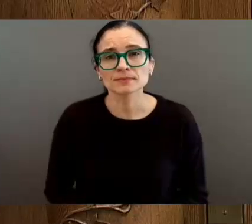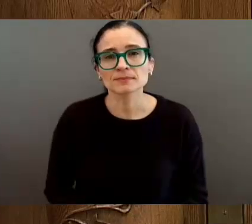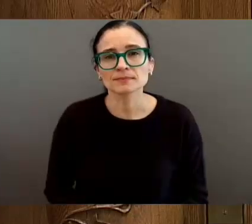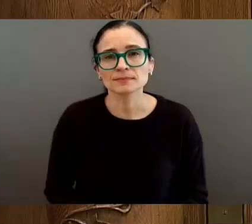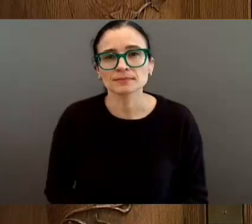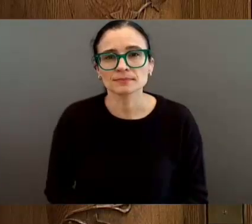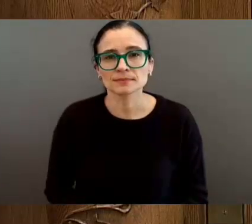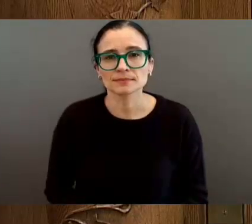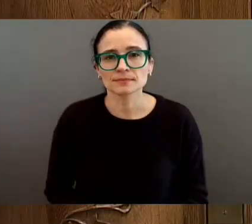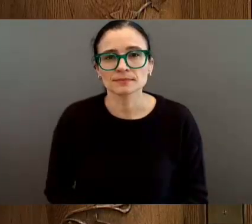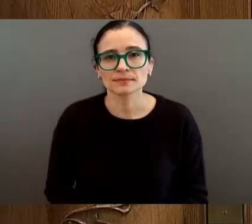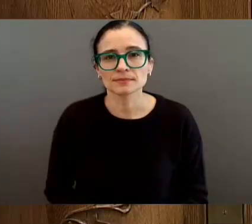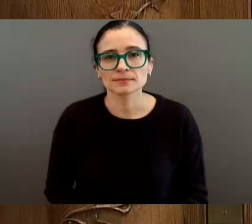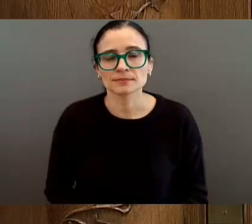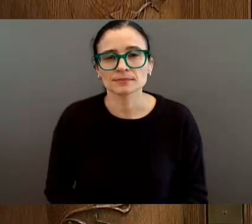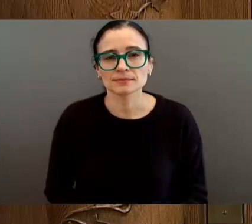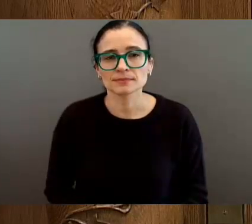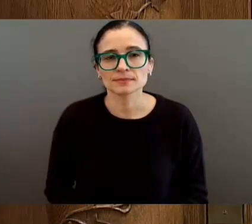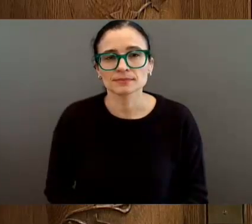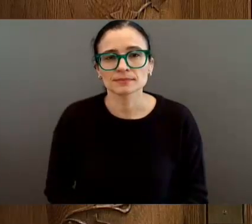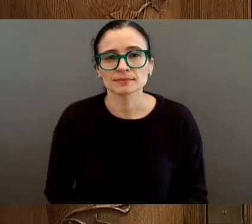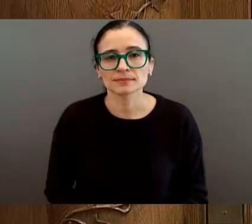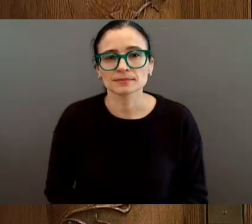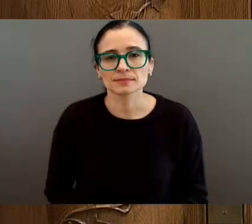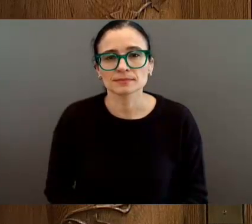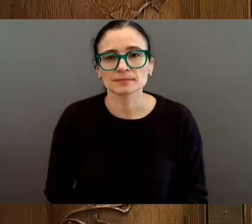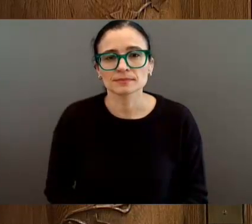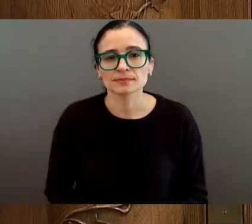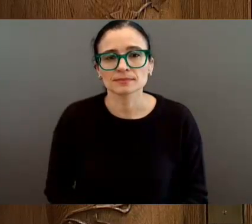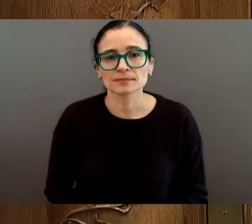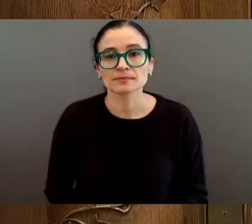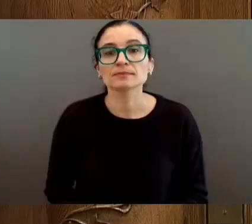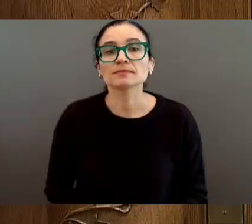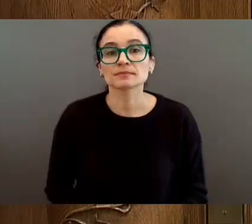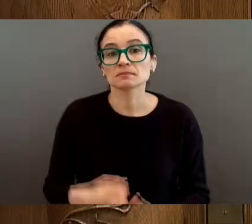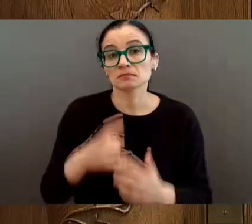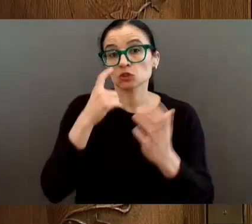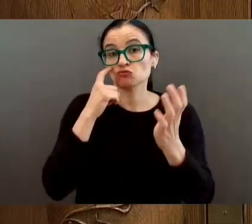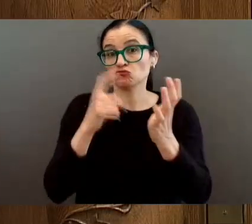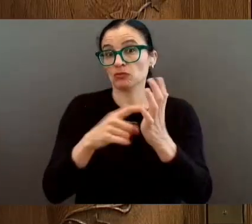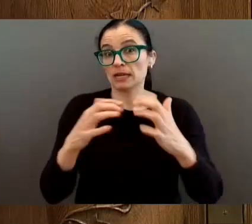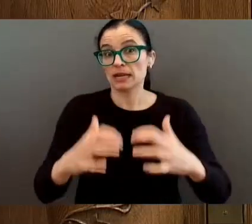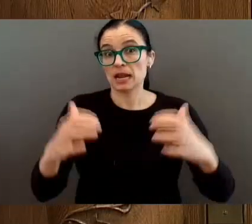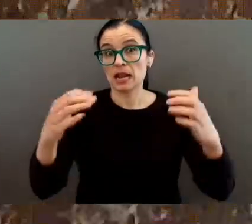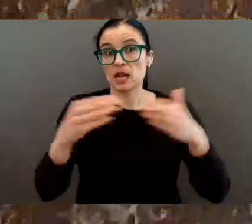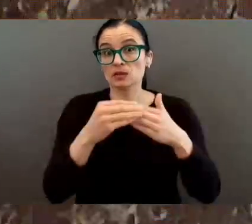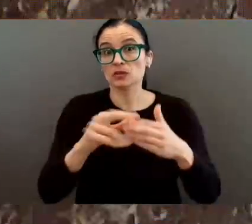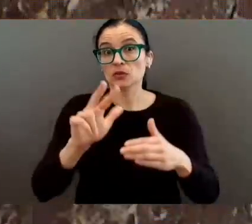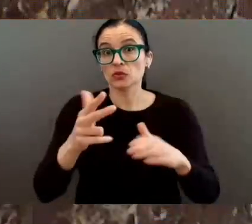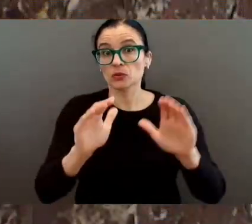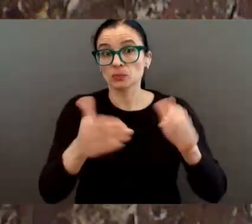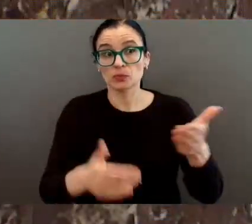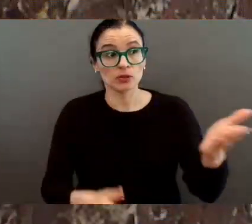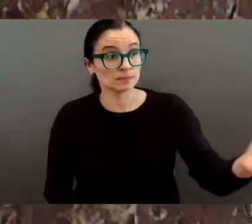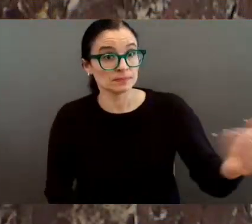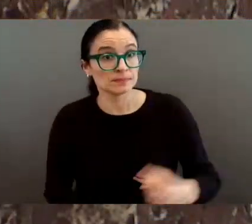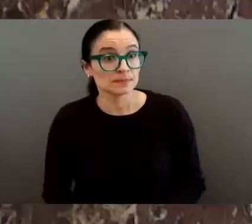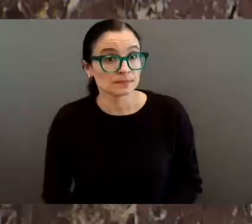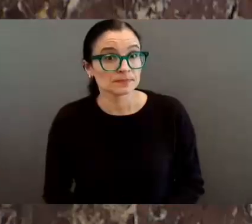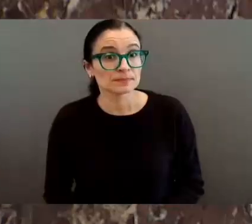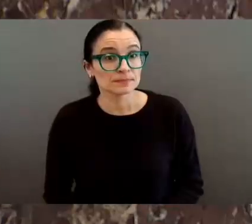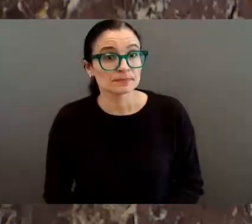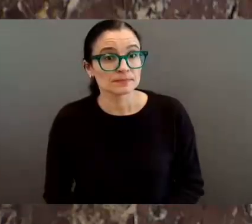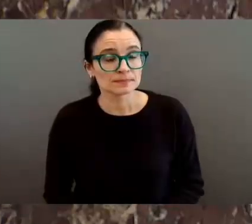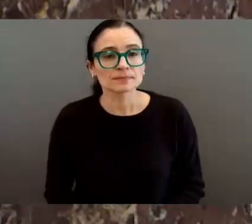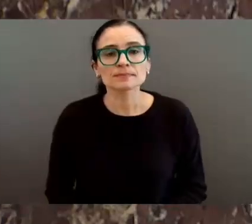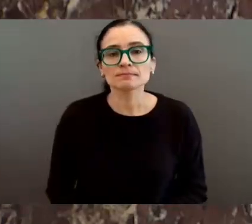Recognizing the House Leader of the Third Party. Thank you, Madam Speaker. Across the country, disability